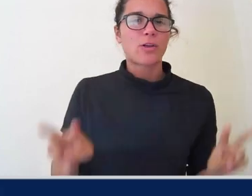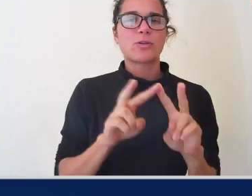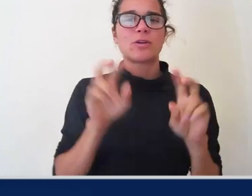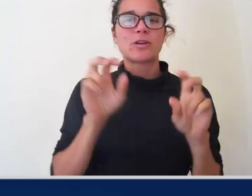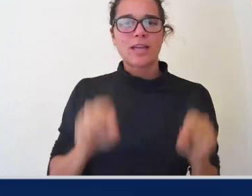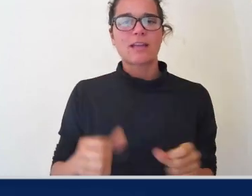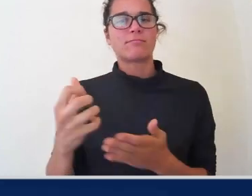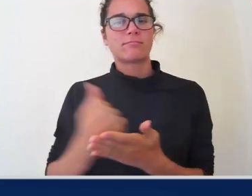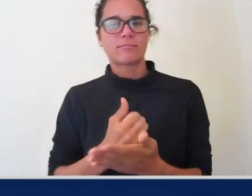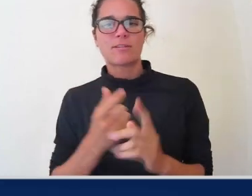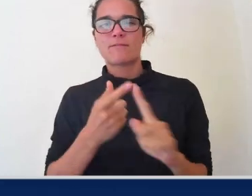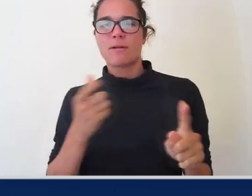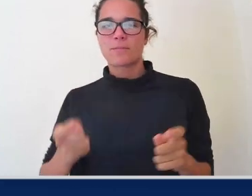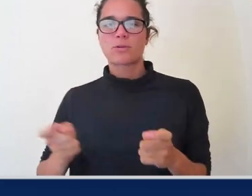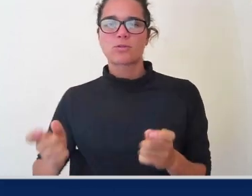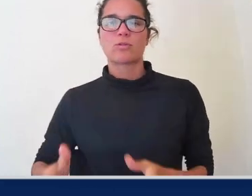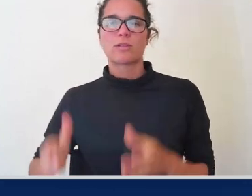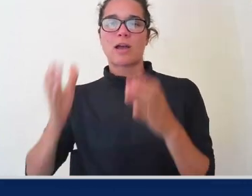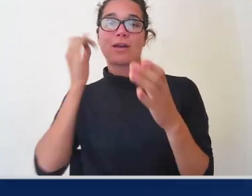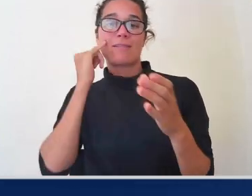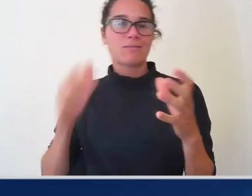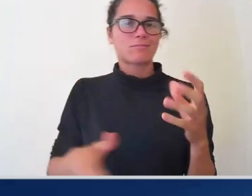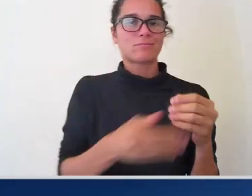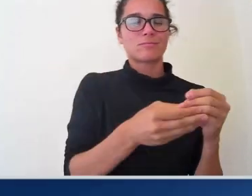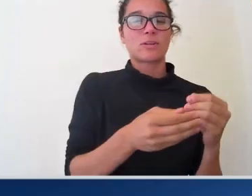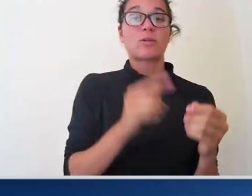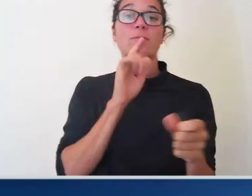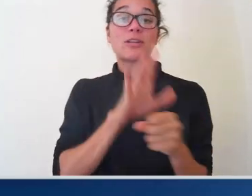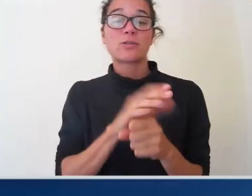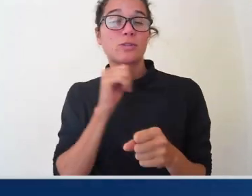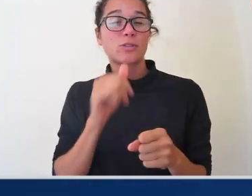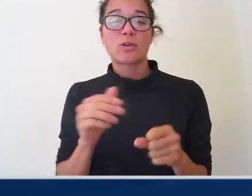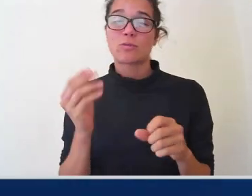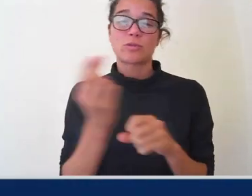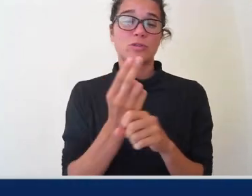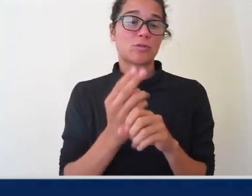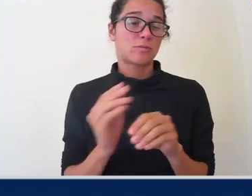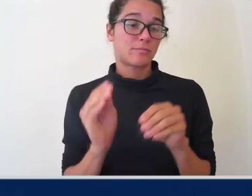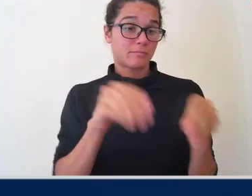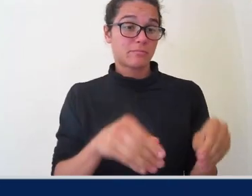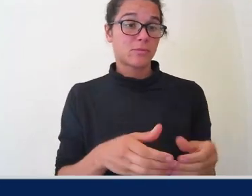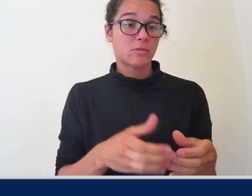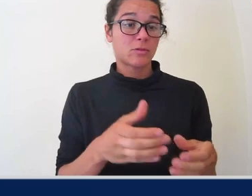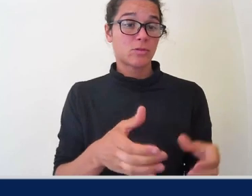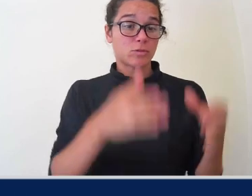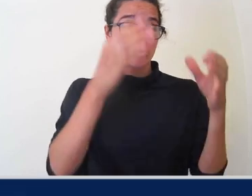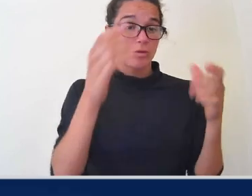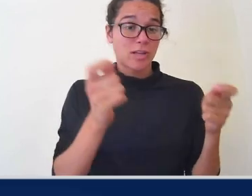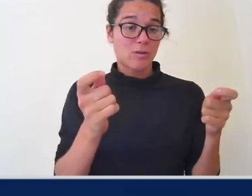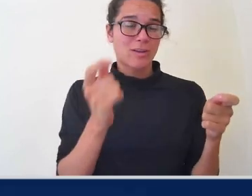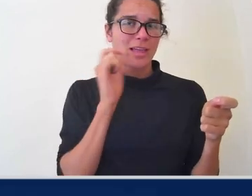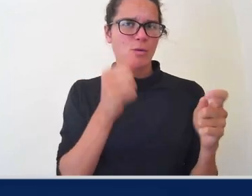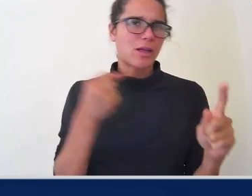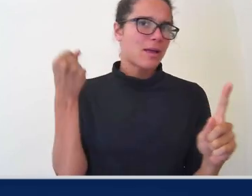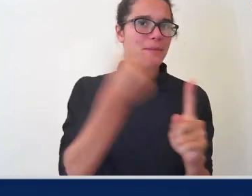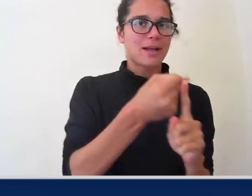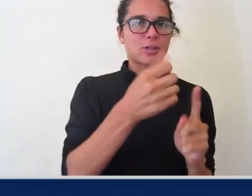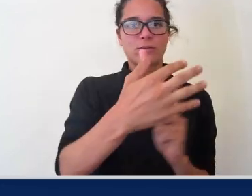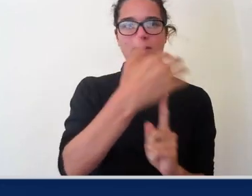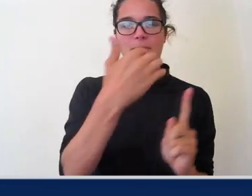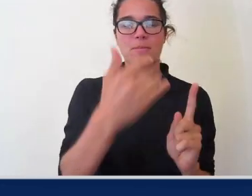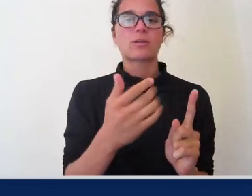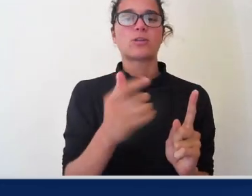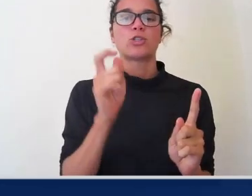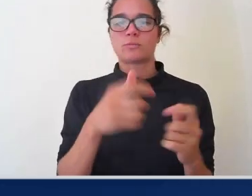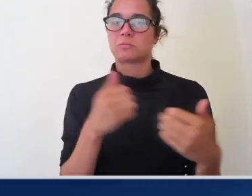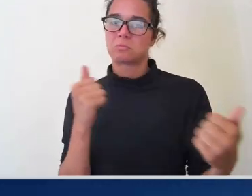that we don't deploy Control Tower into an existing environment that might impact your environment. It does not, right? In my experience, and I've done